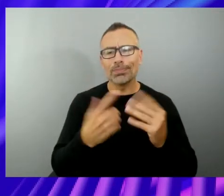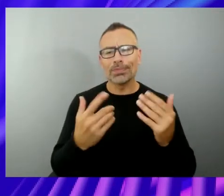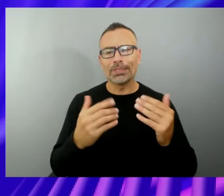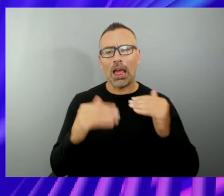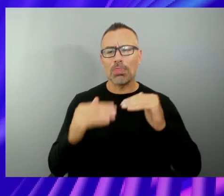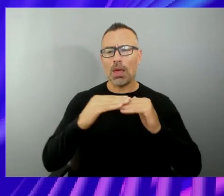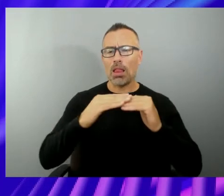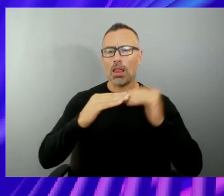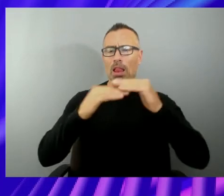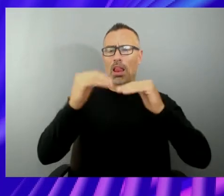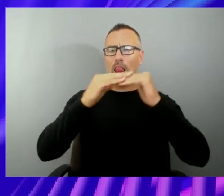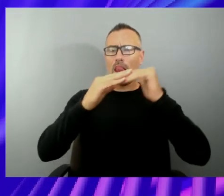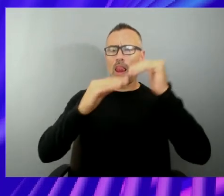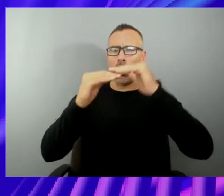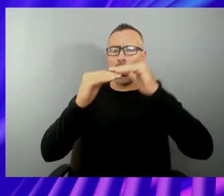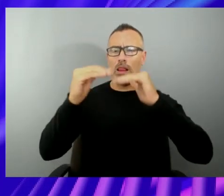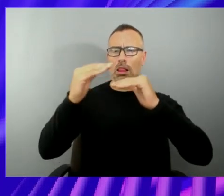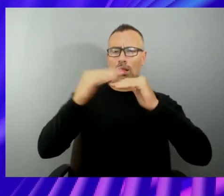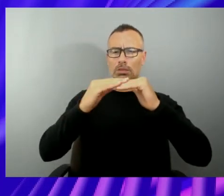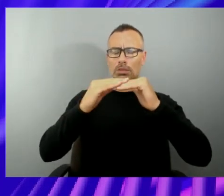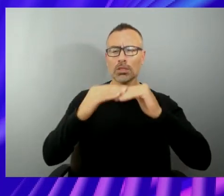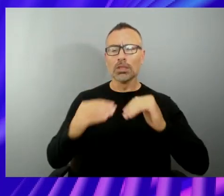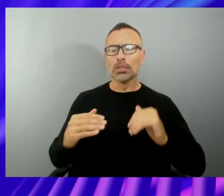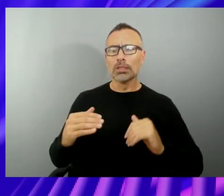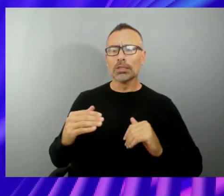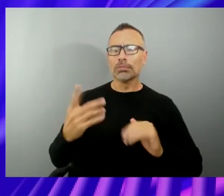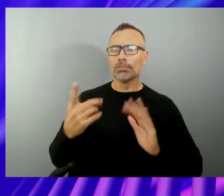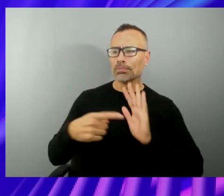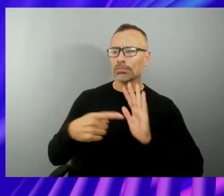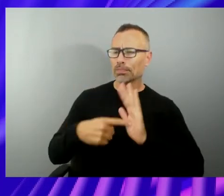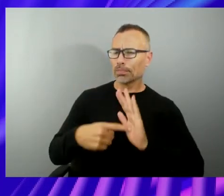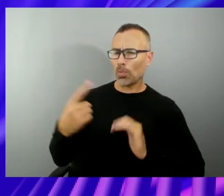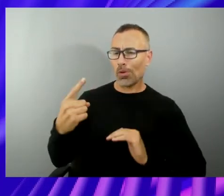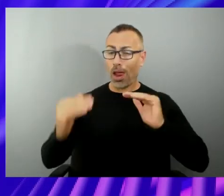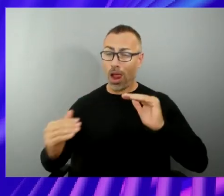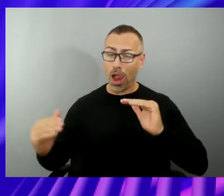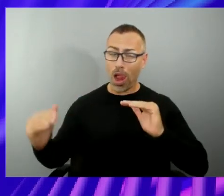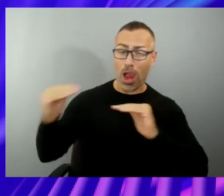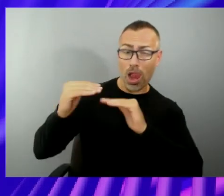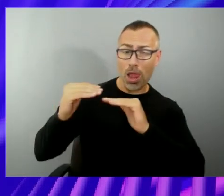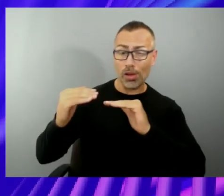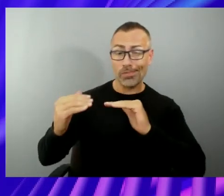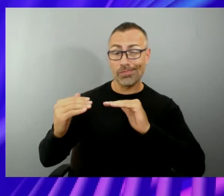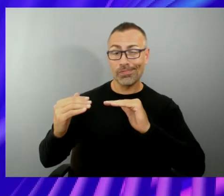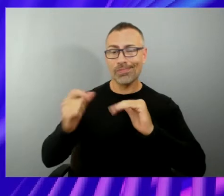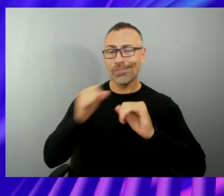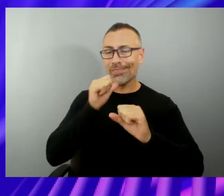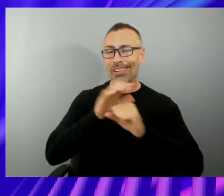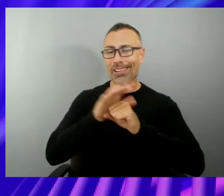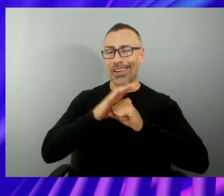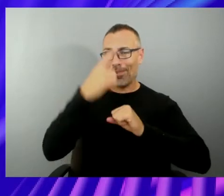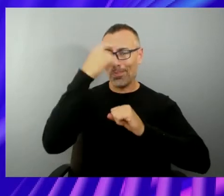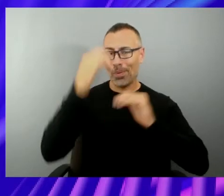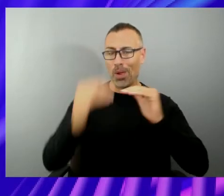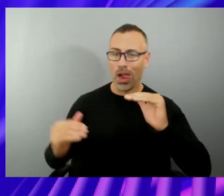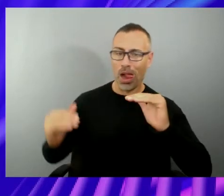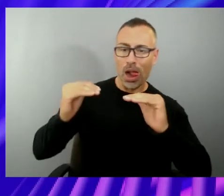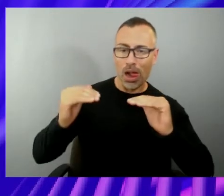itself won't fit onto the actual memory of the GPU, is there something that I can do about